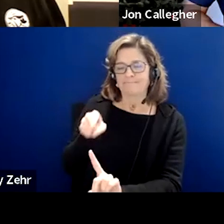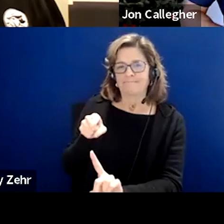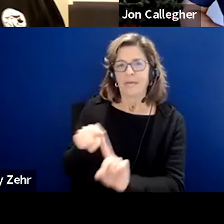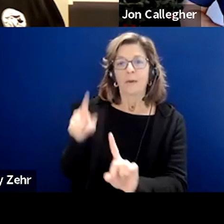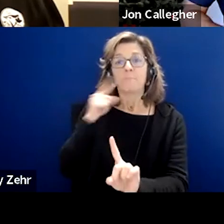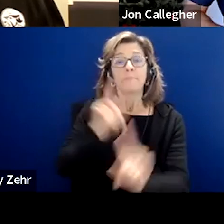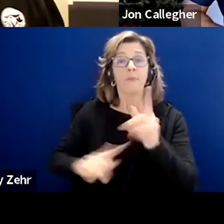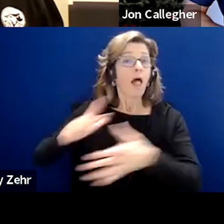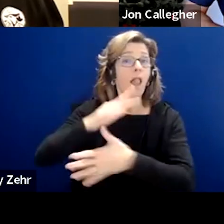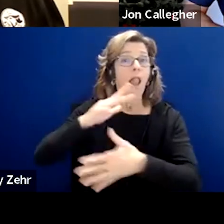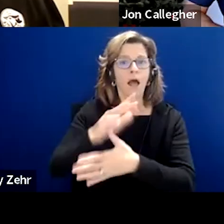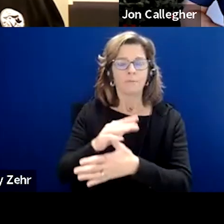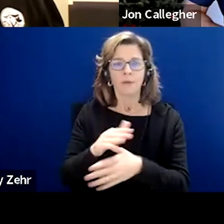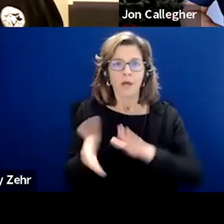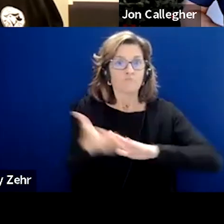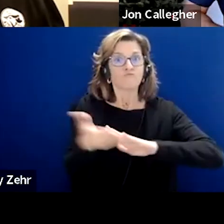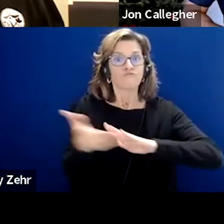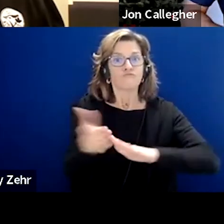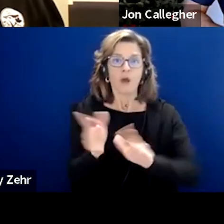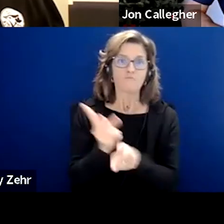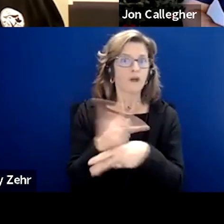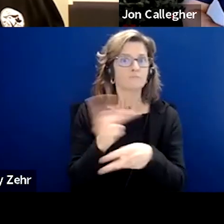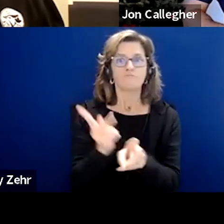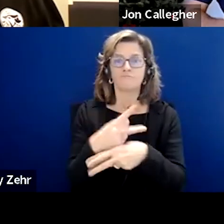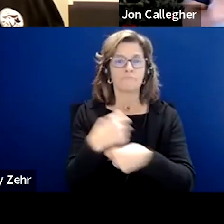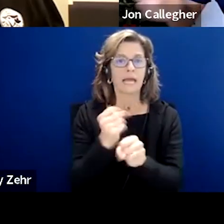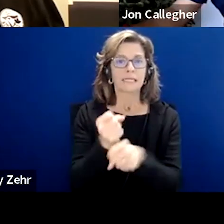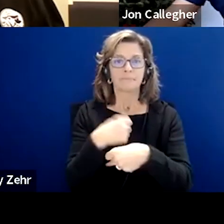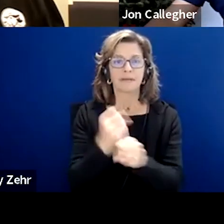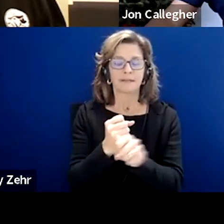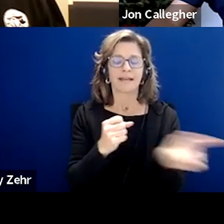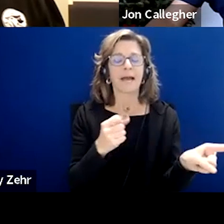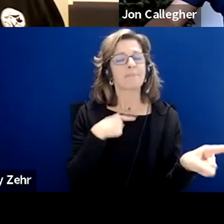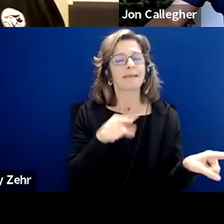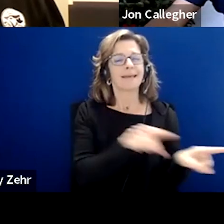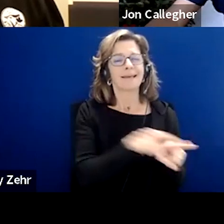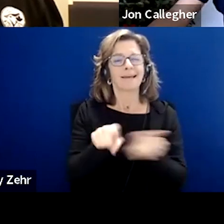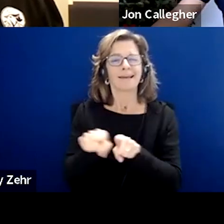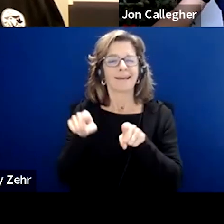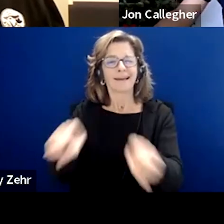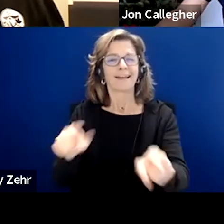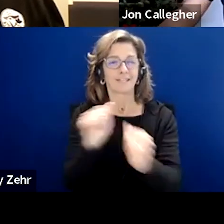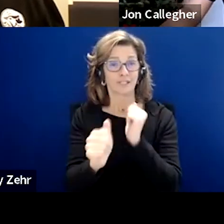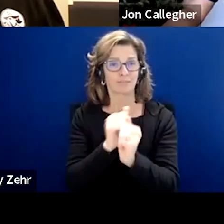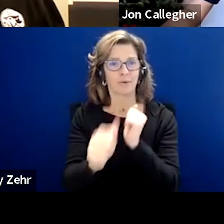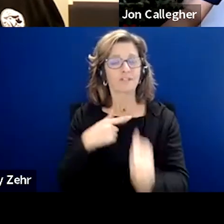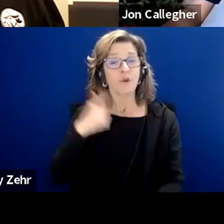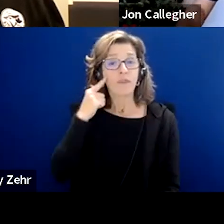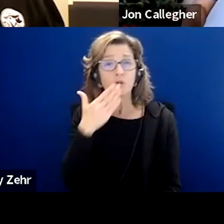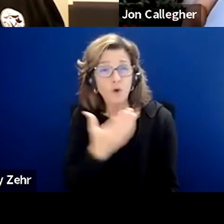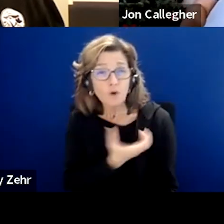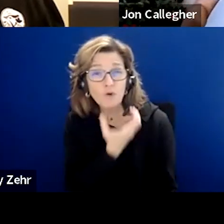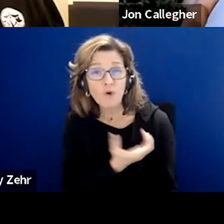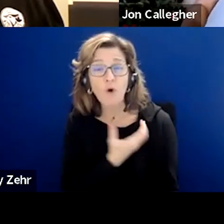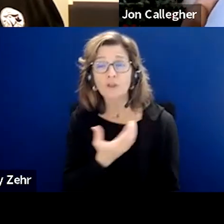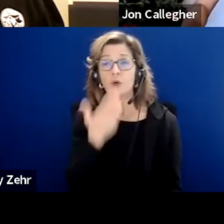seat. And I take it back to a sports analogy. I'm a sports fan, and great coaches and managers, there's kind of